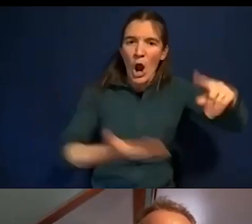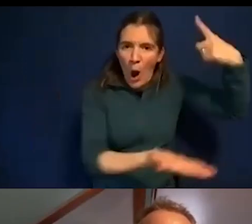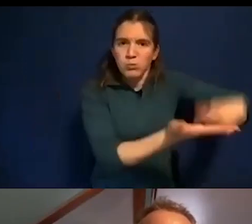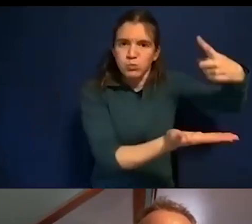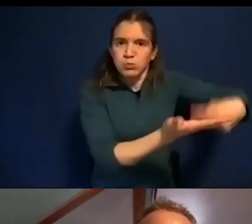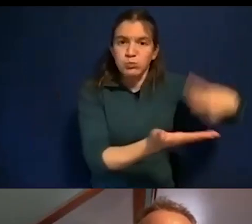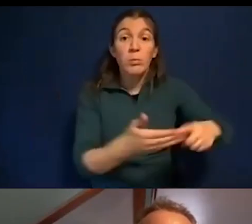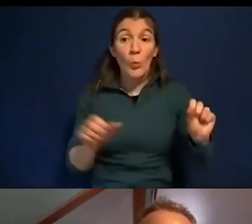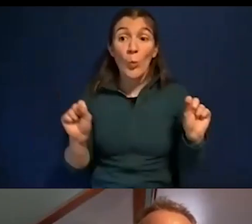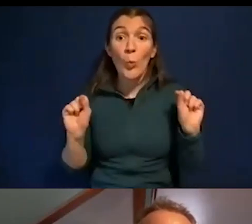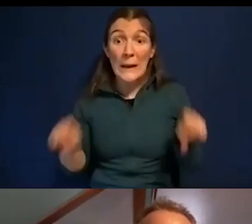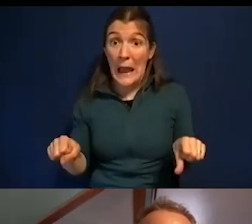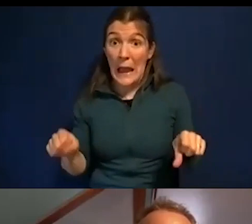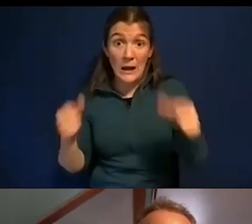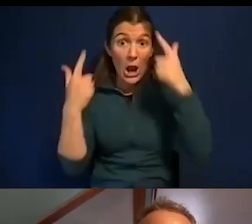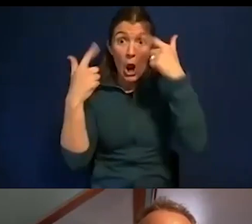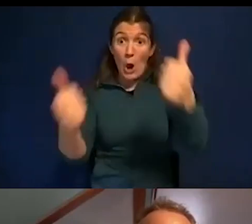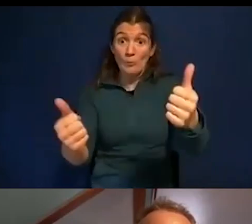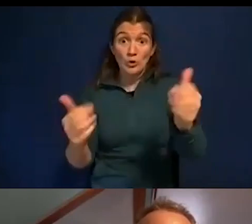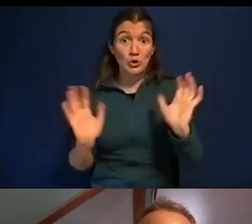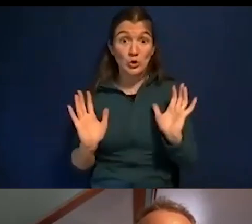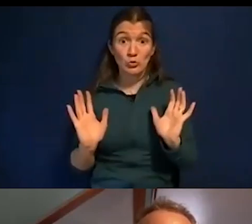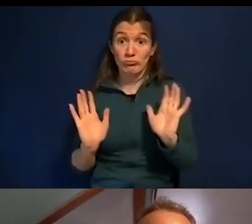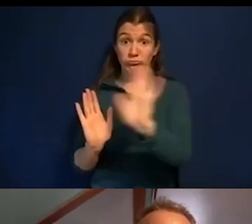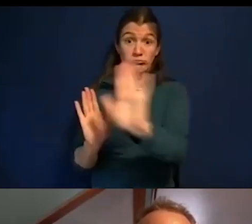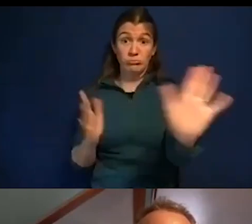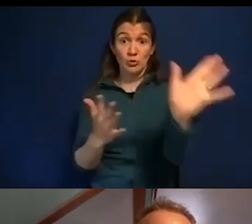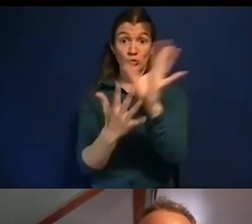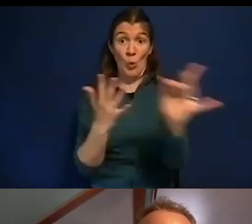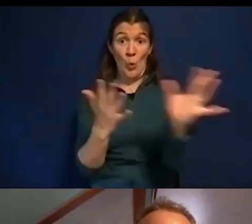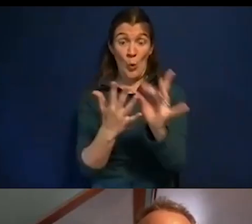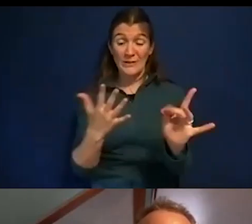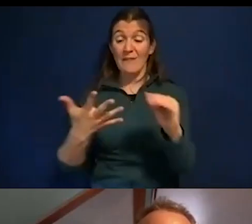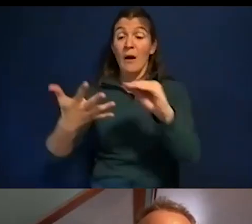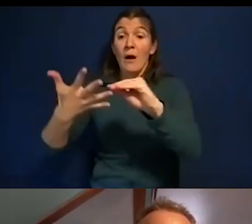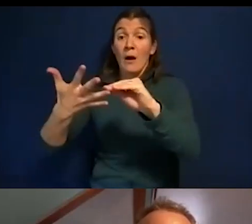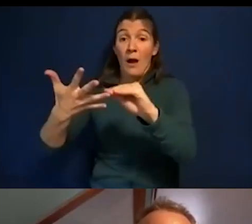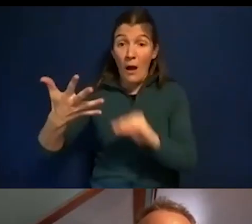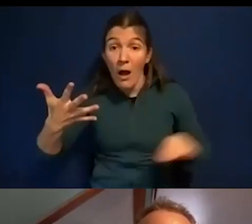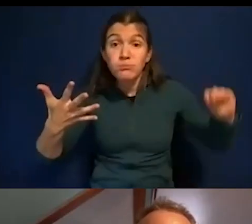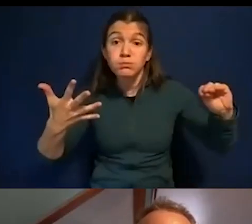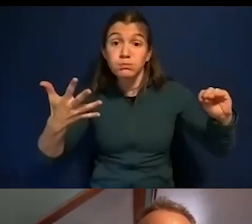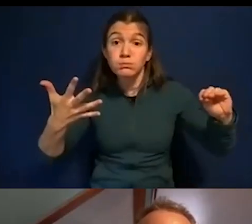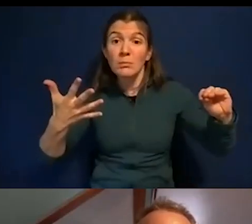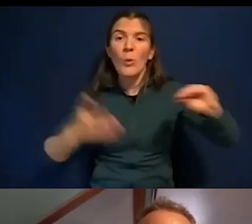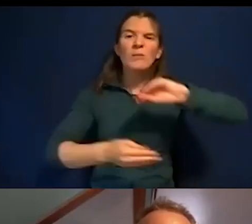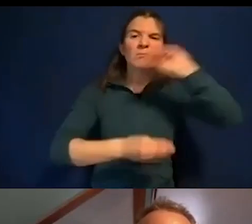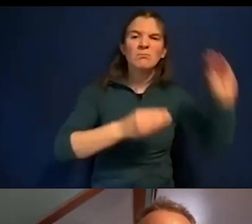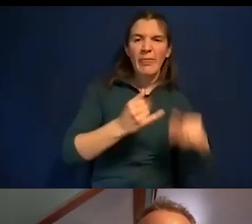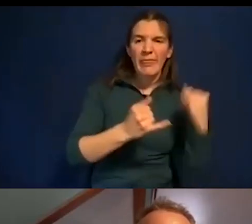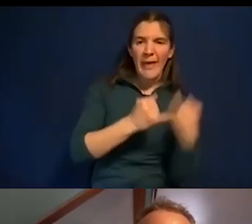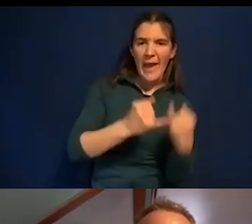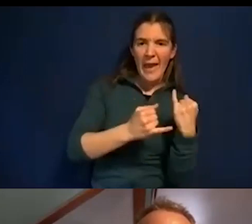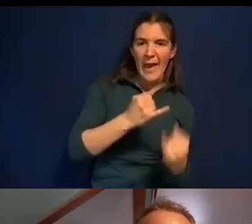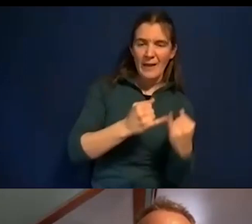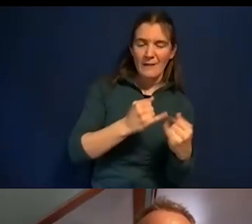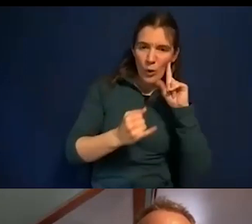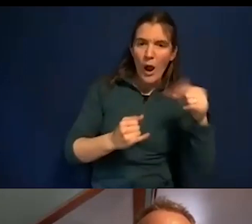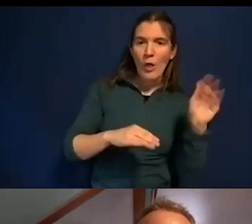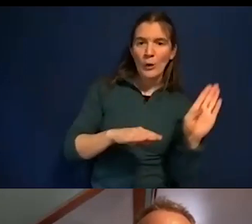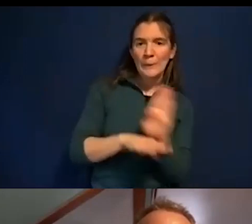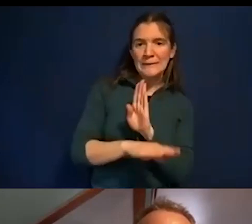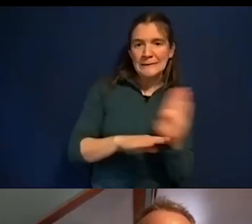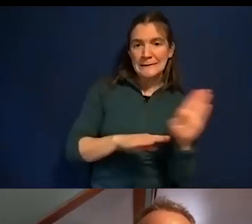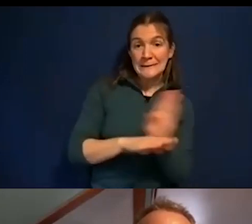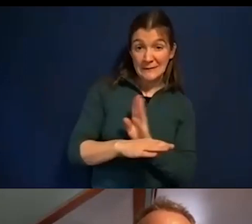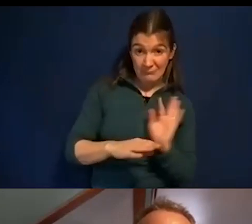discussed, any one select board member can do that, and it would then become the final item of discussion in under the new business part